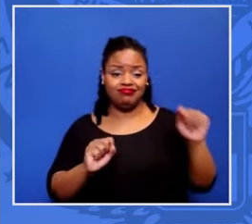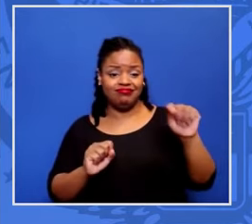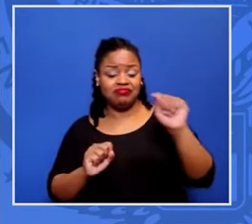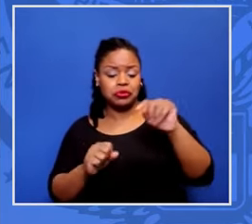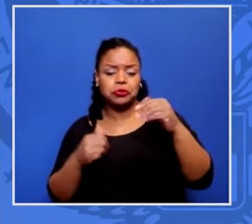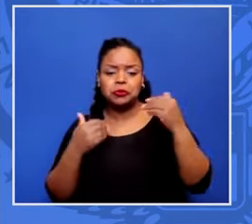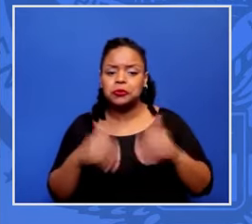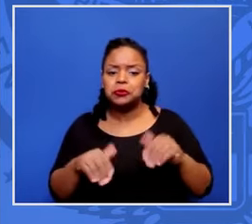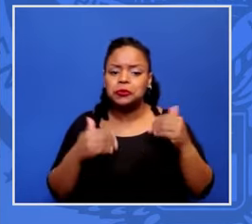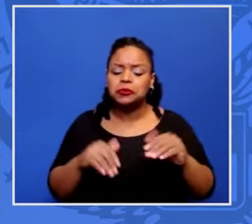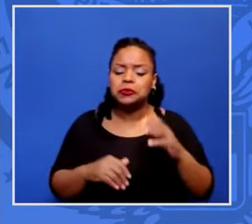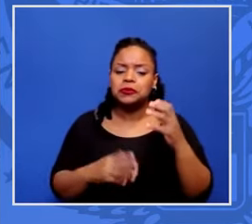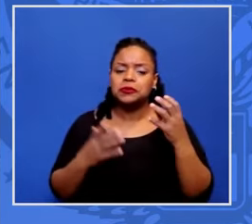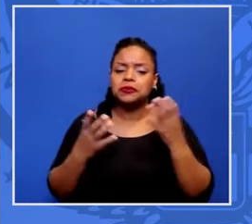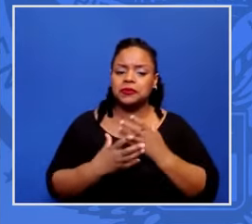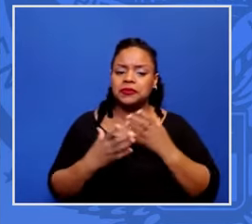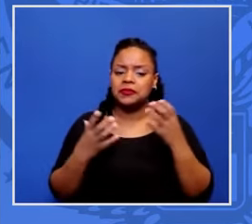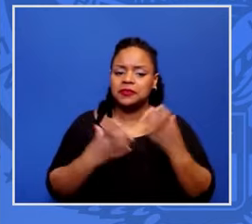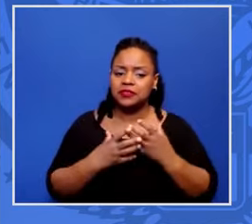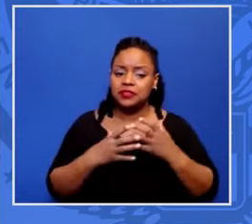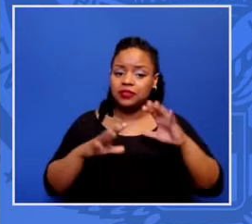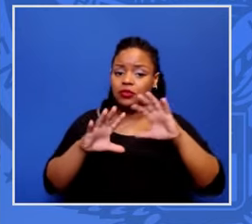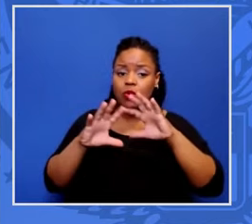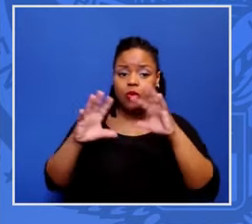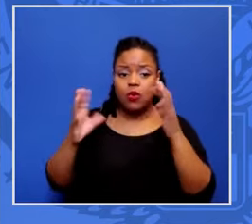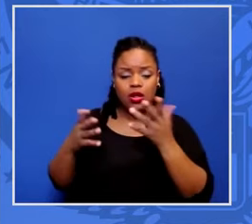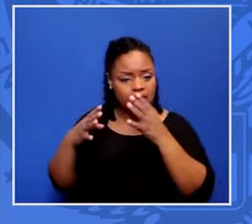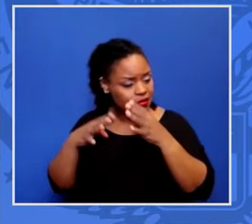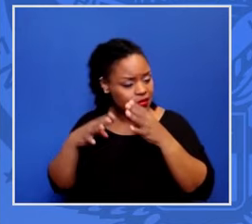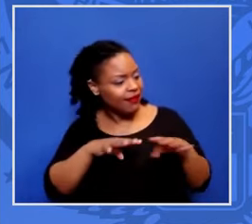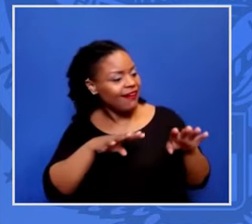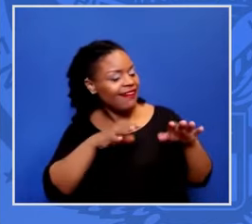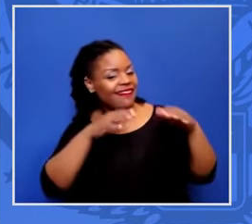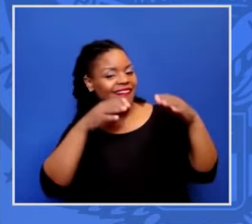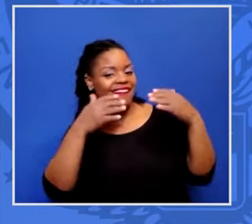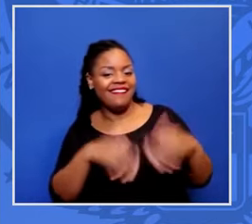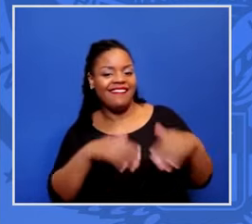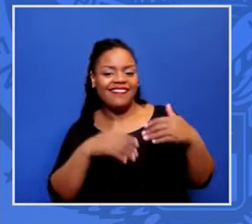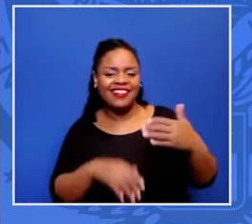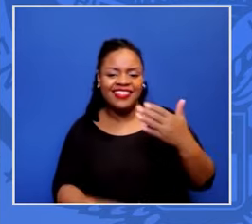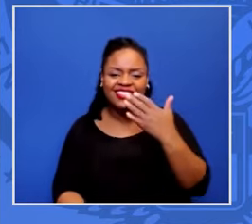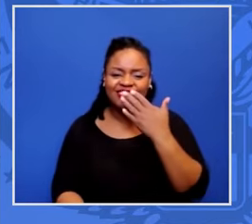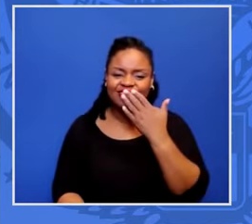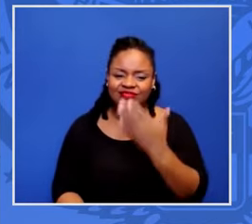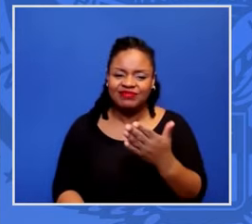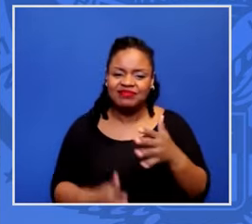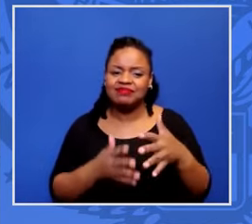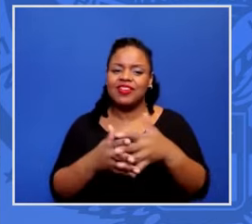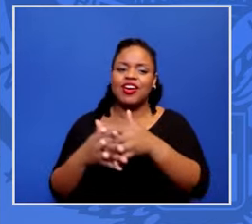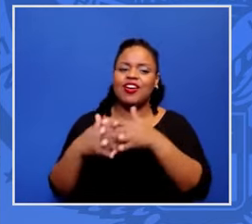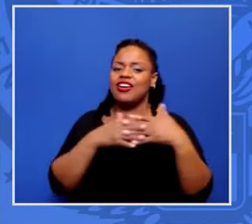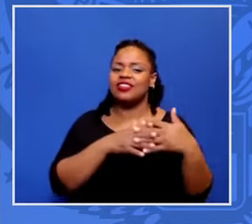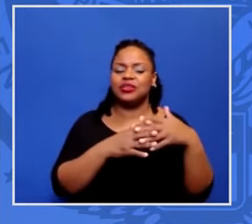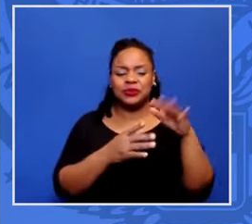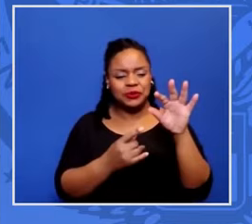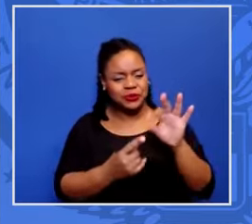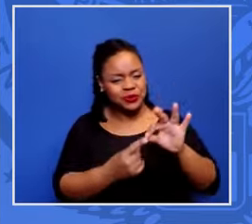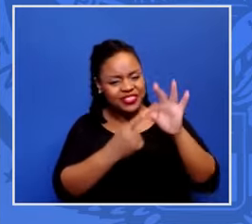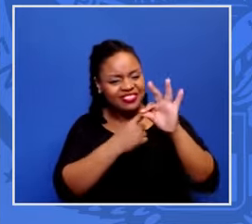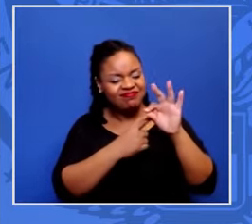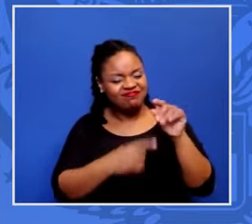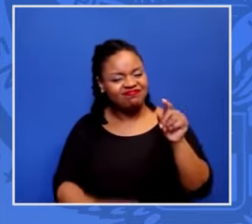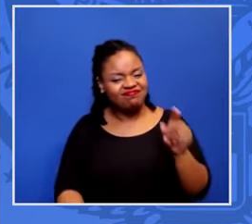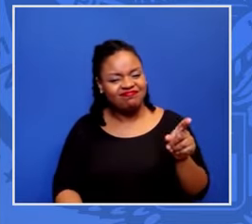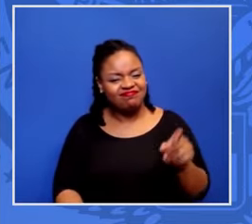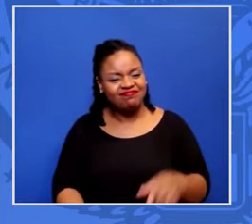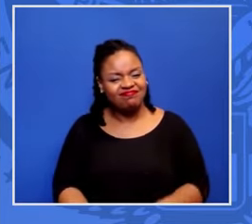is, at what Americans can do. Well, now we'll celebrate more of America's doctors